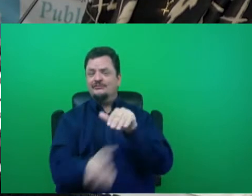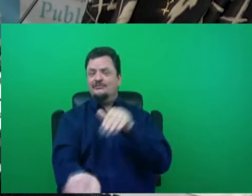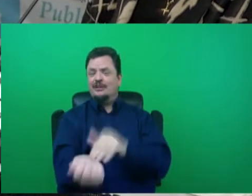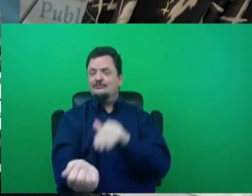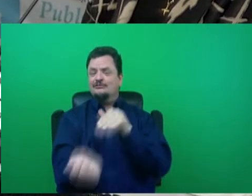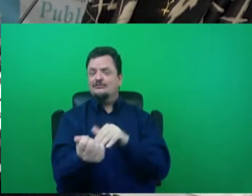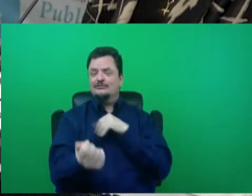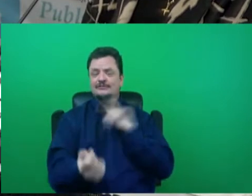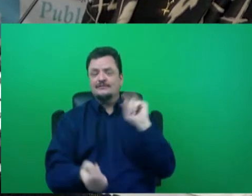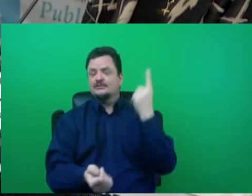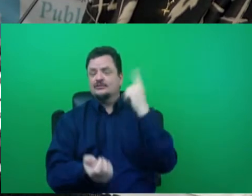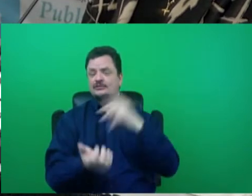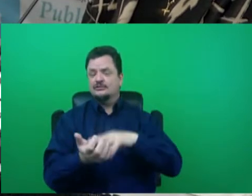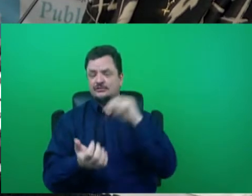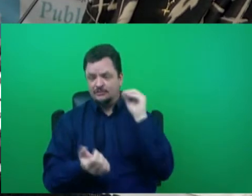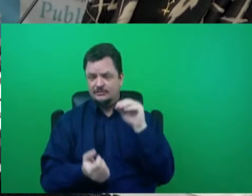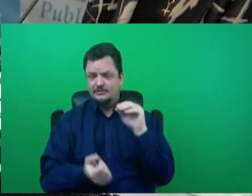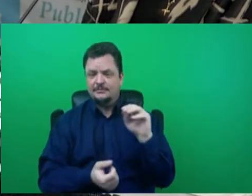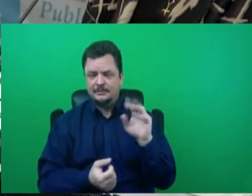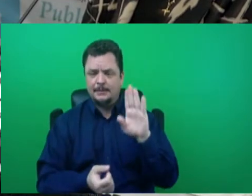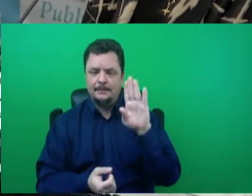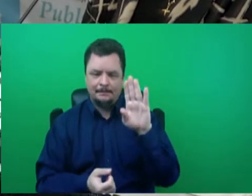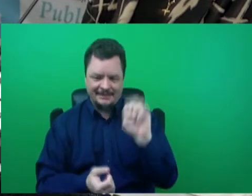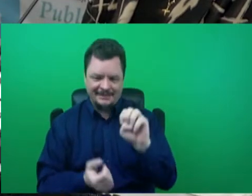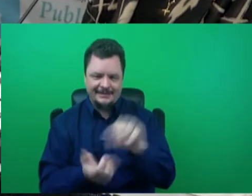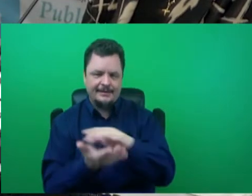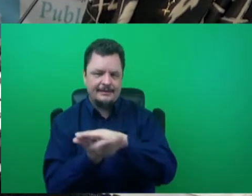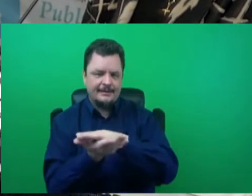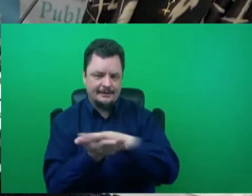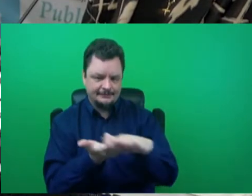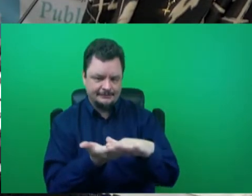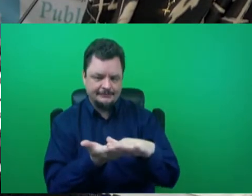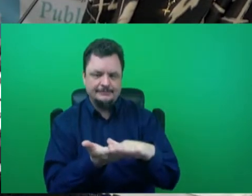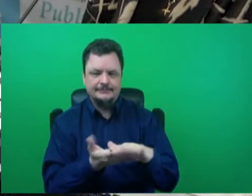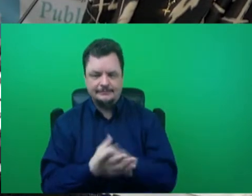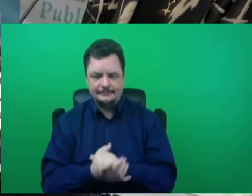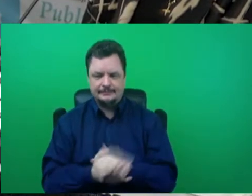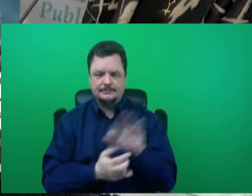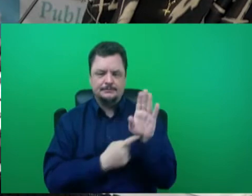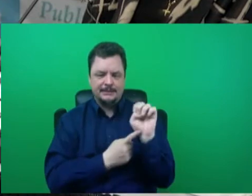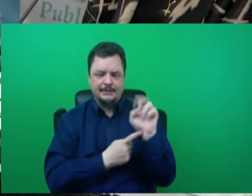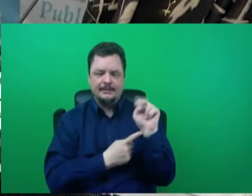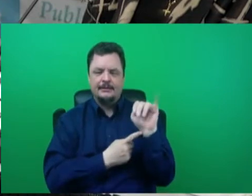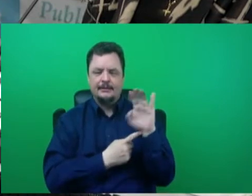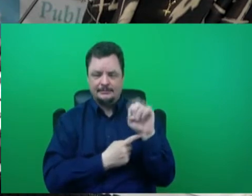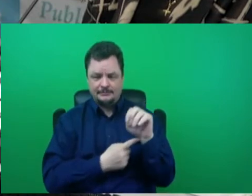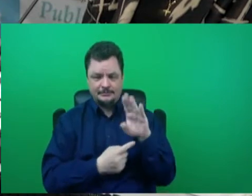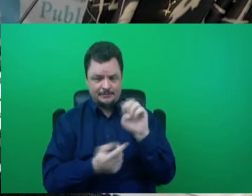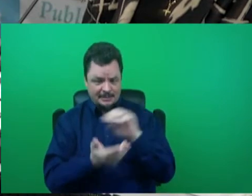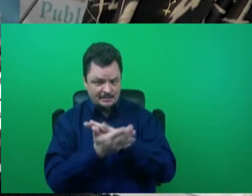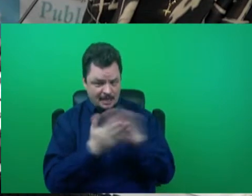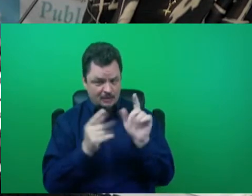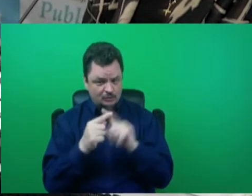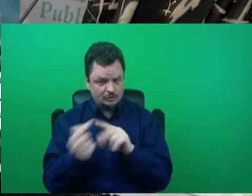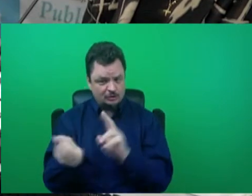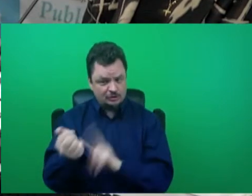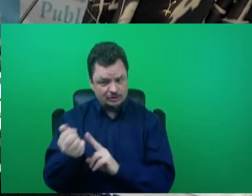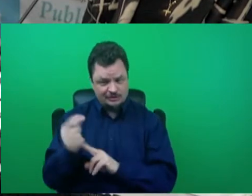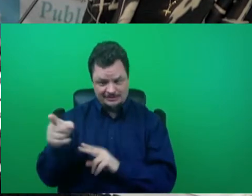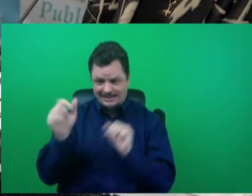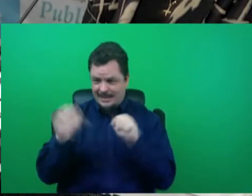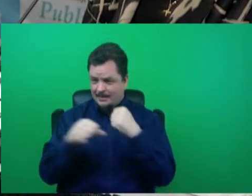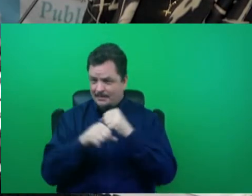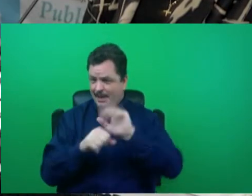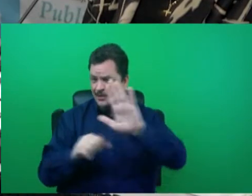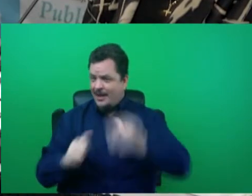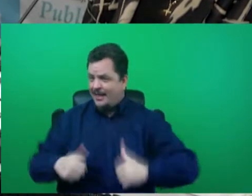because they can be nice to you and make your life a lot better. So thank you all. Thank you very much. Photo op? Yeah. Okay.